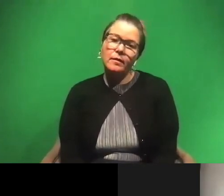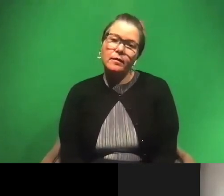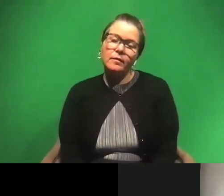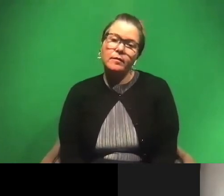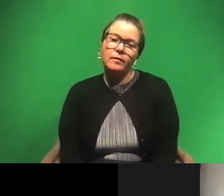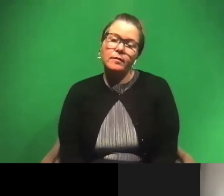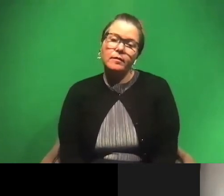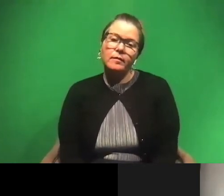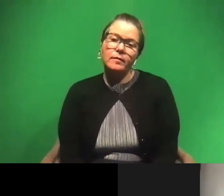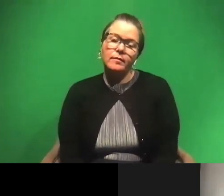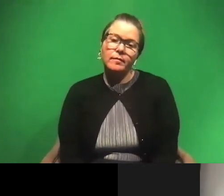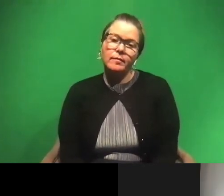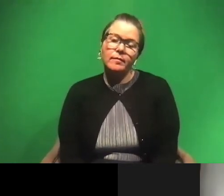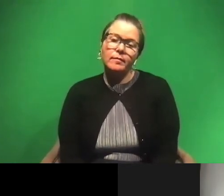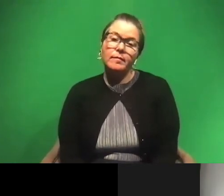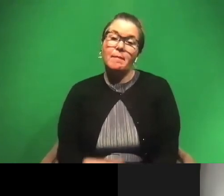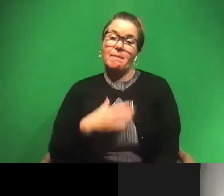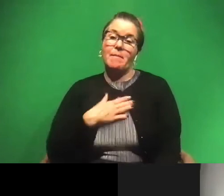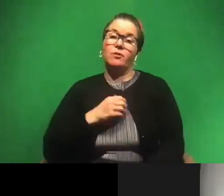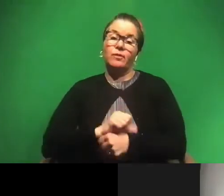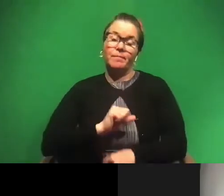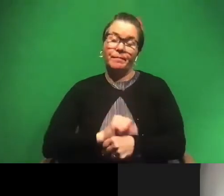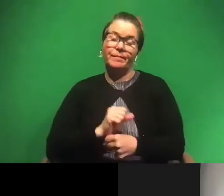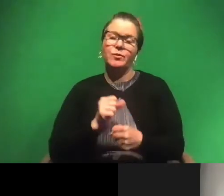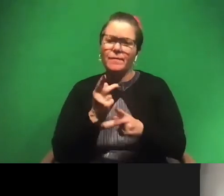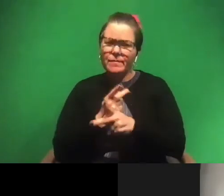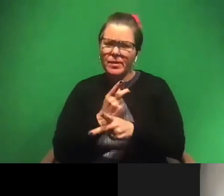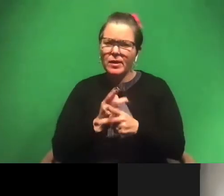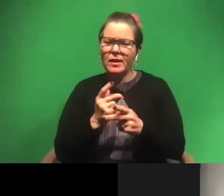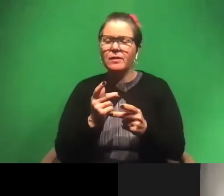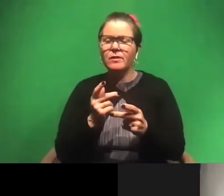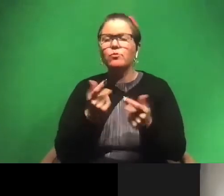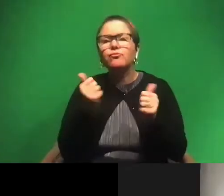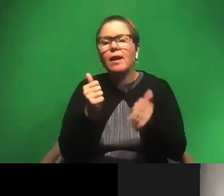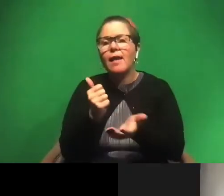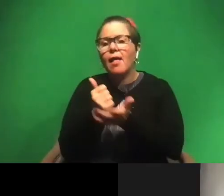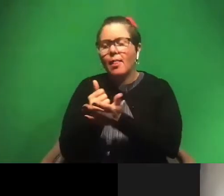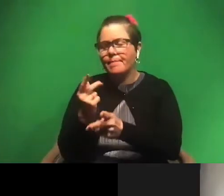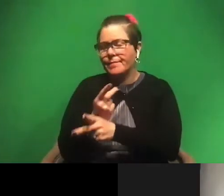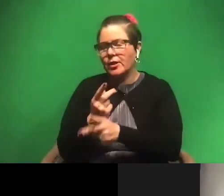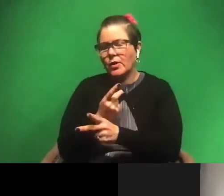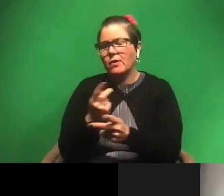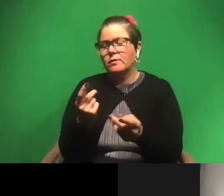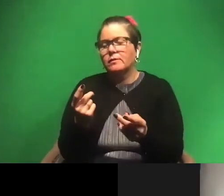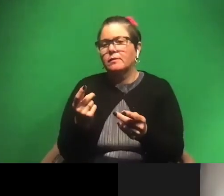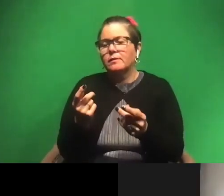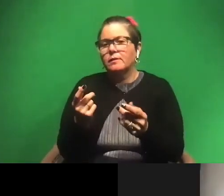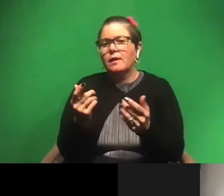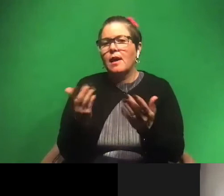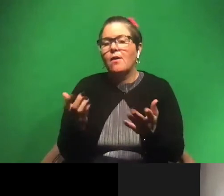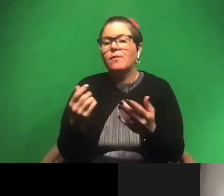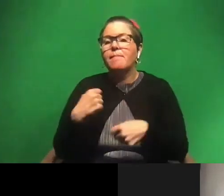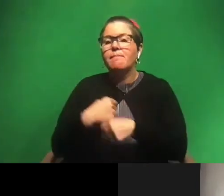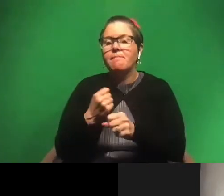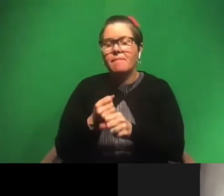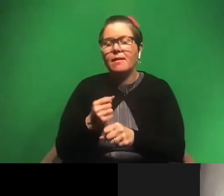So my job is to figure out how to make, or to try and help figure out how to make as many white abalone